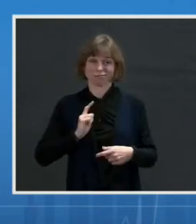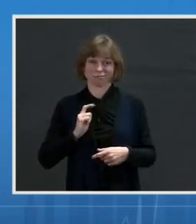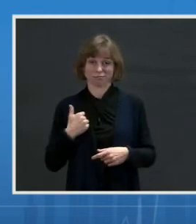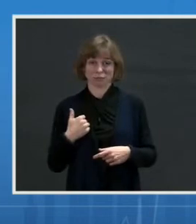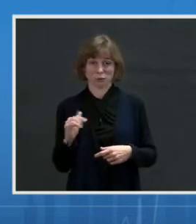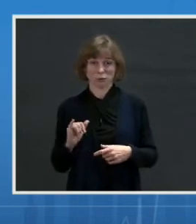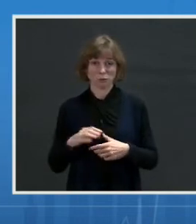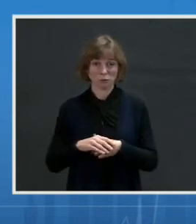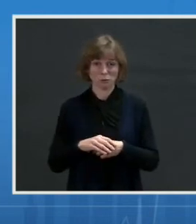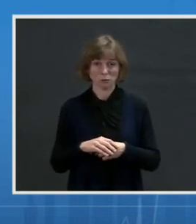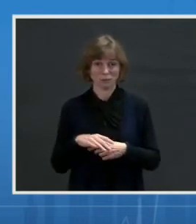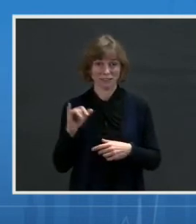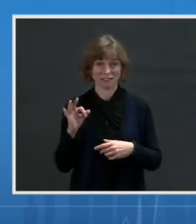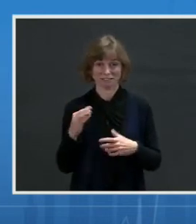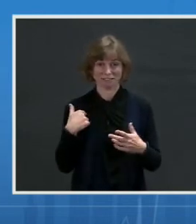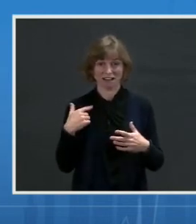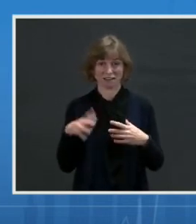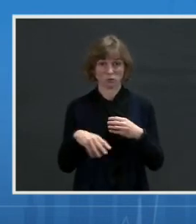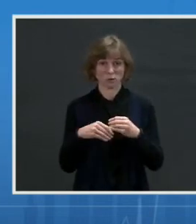well if there's anything to add.